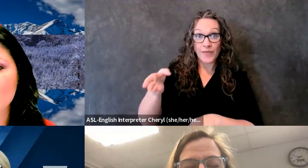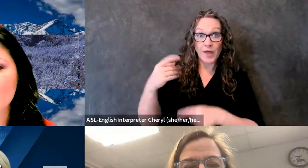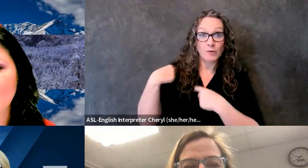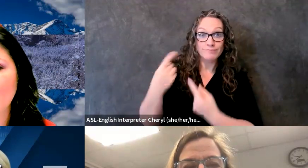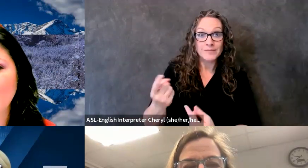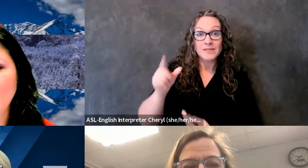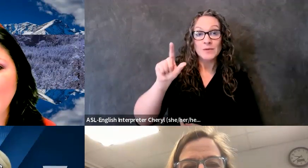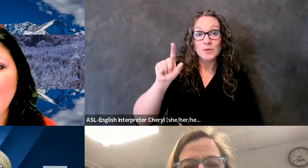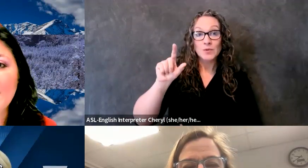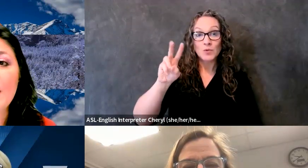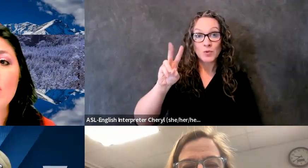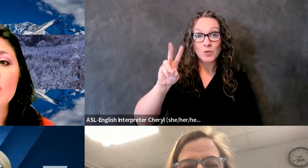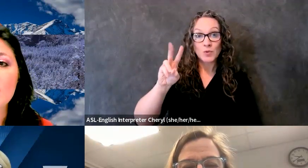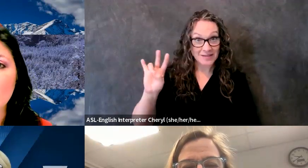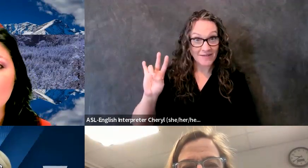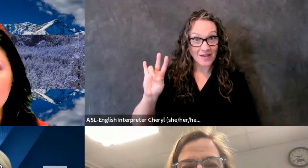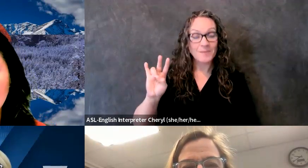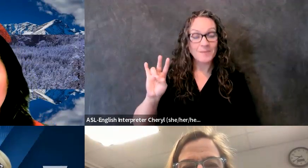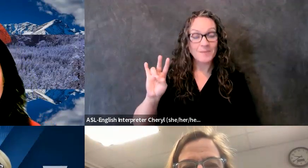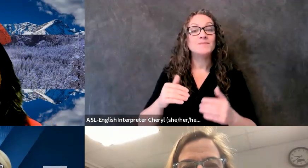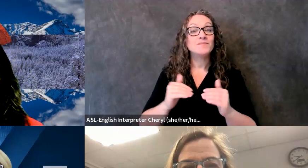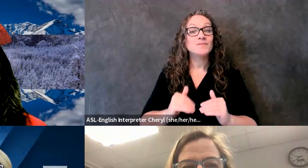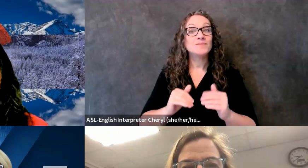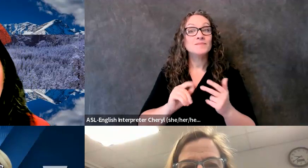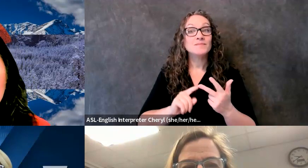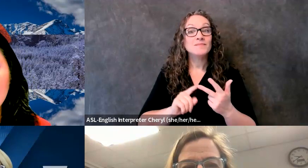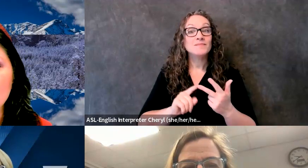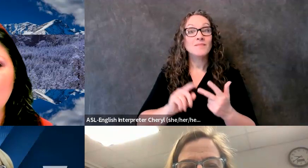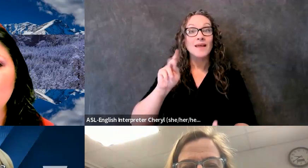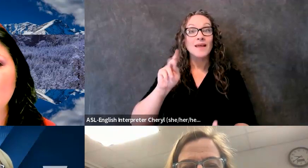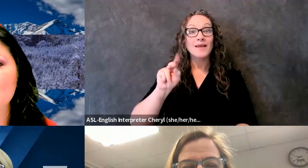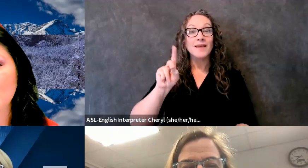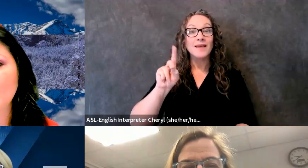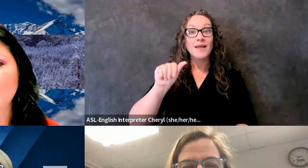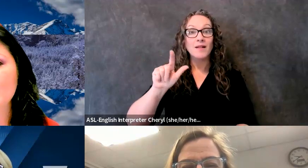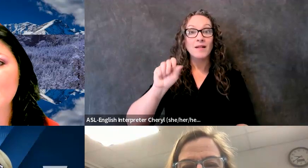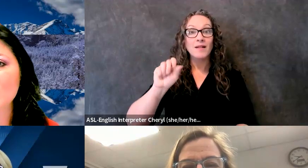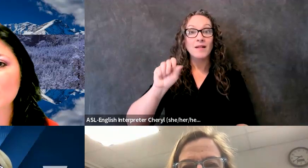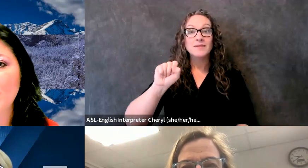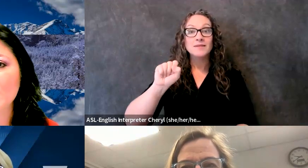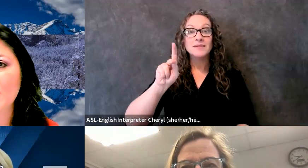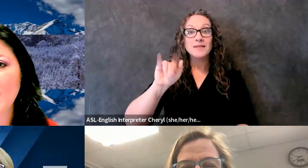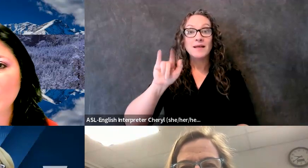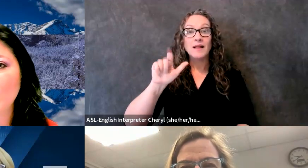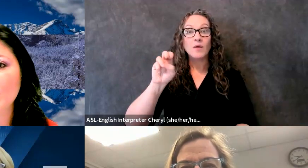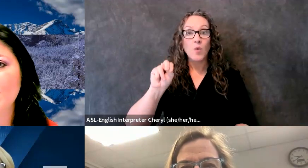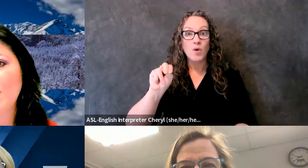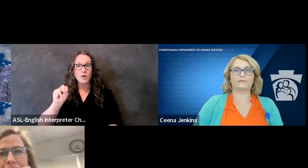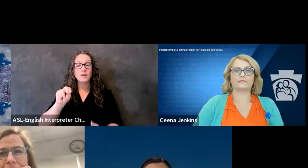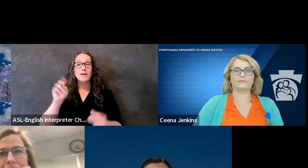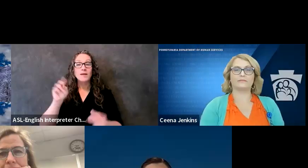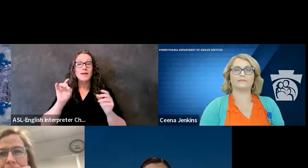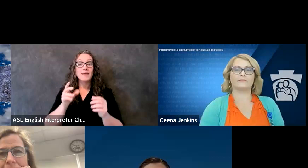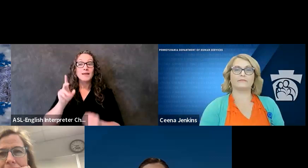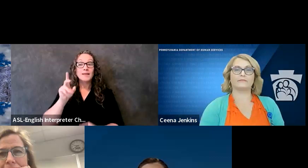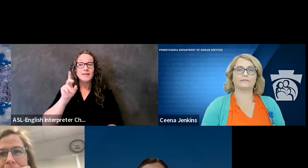since 2007. Kendall Silicorn. She is Deputy Chief Disaster Branch, California